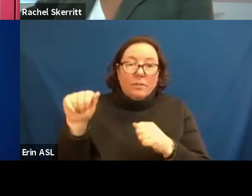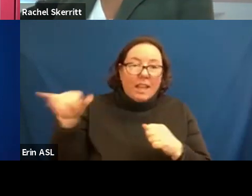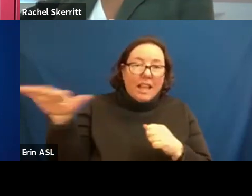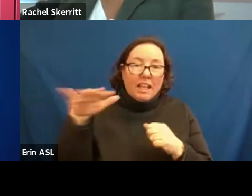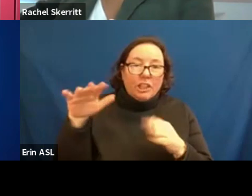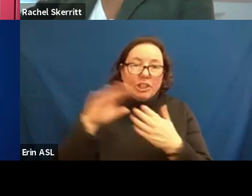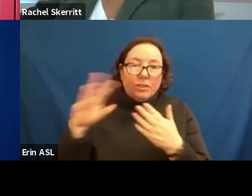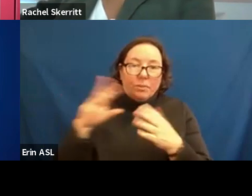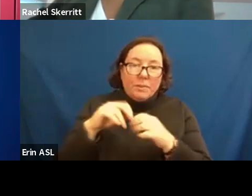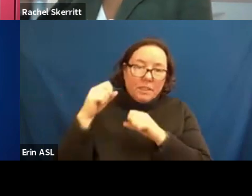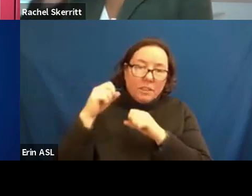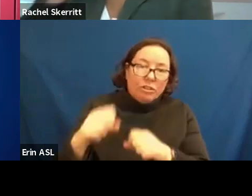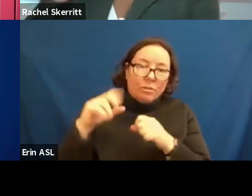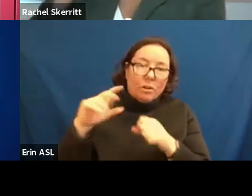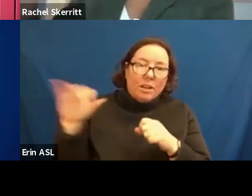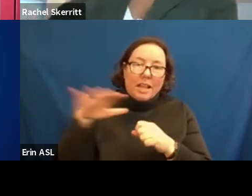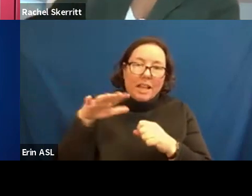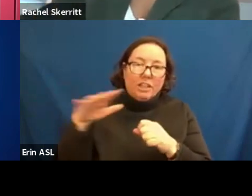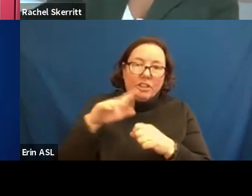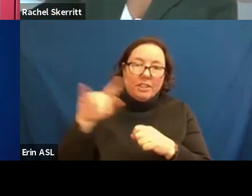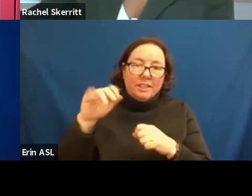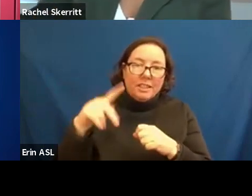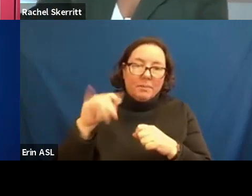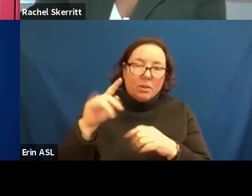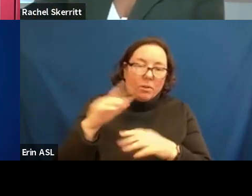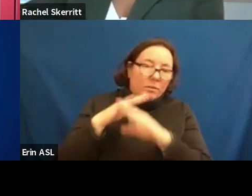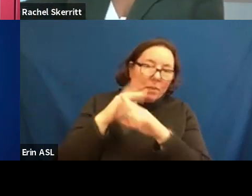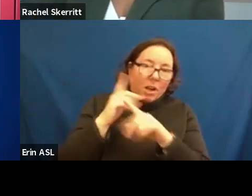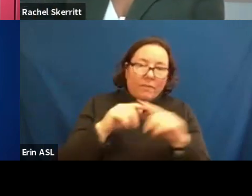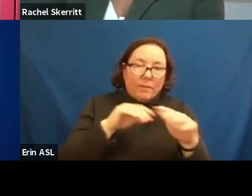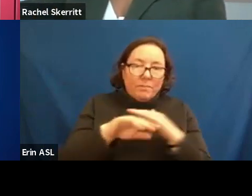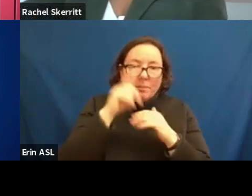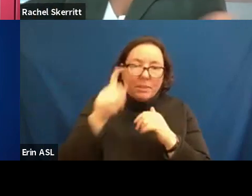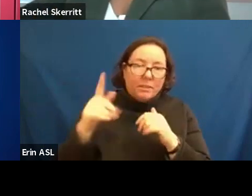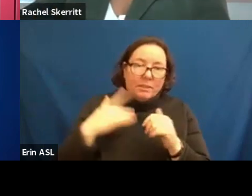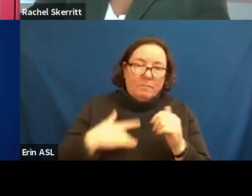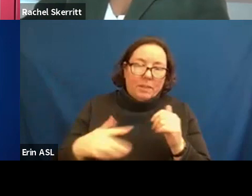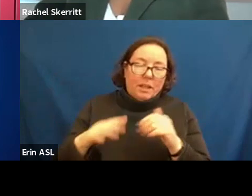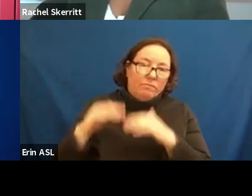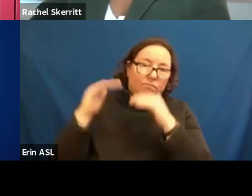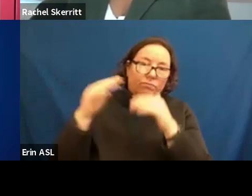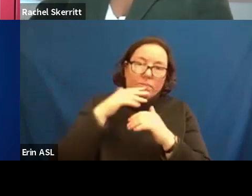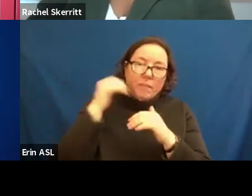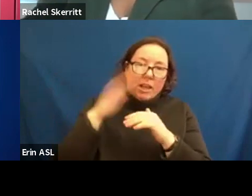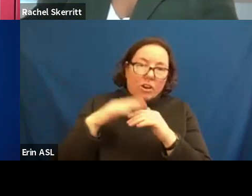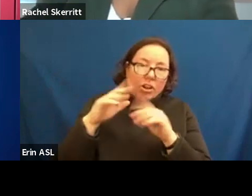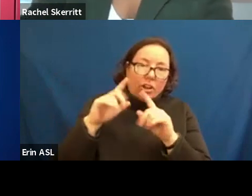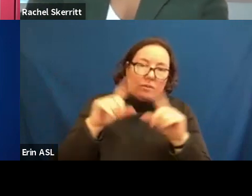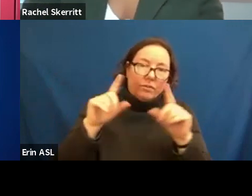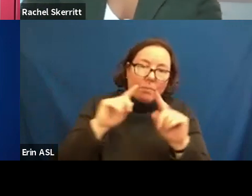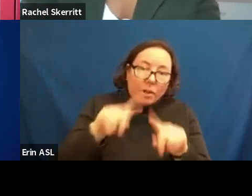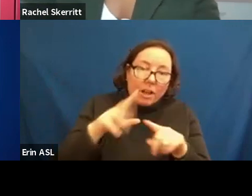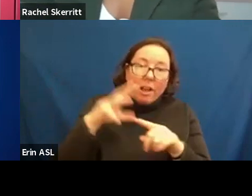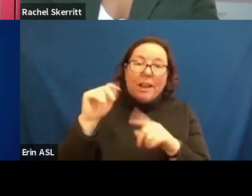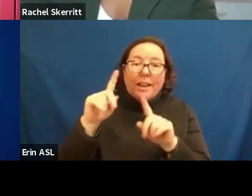zip codes are being excluded from admission because Asian students historically perform better on exams and report cards. The zip code